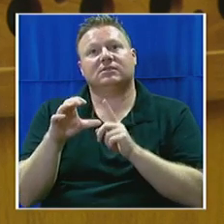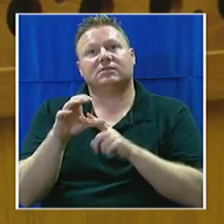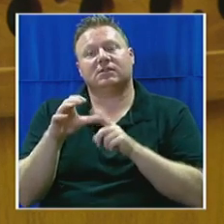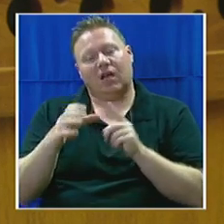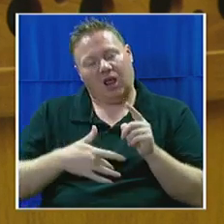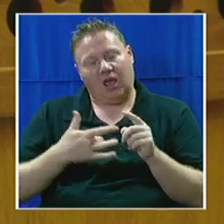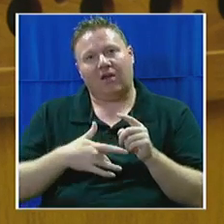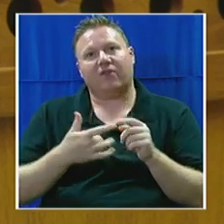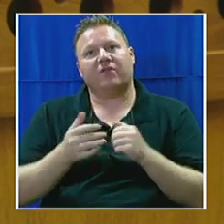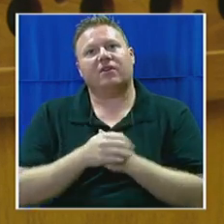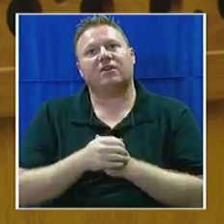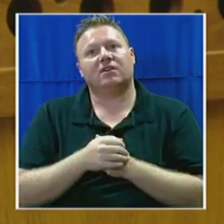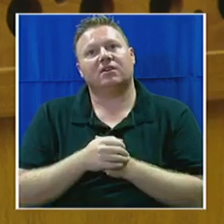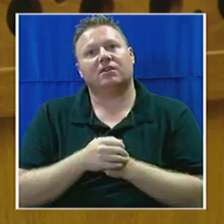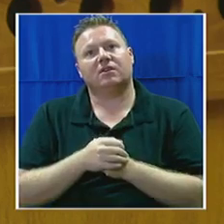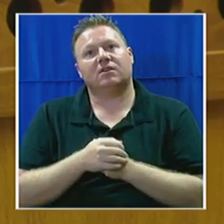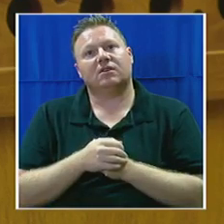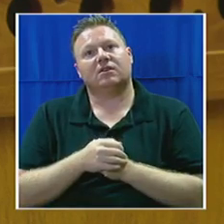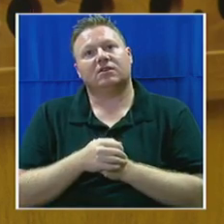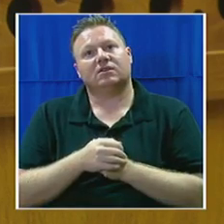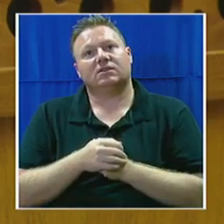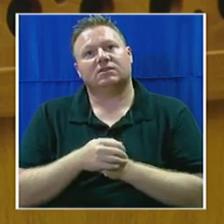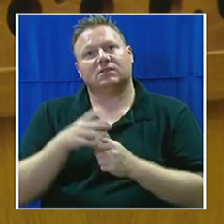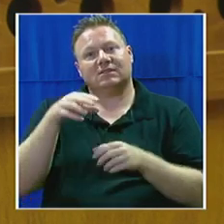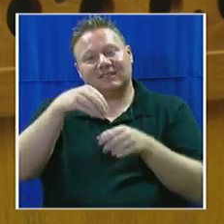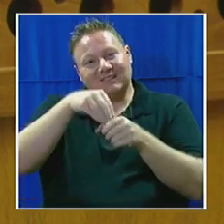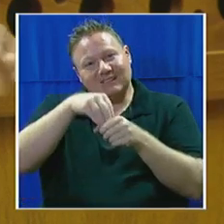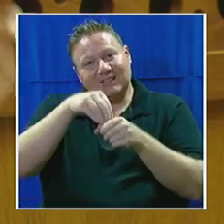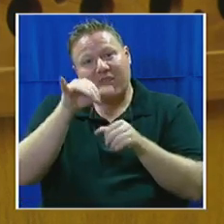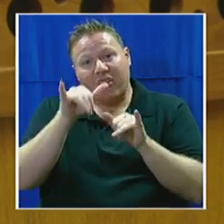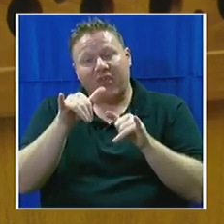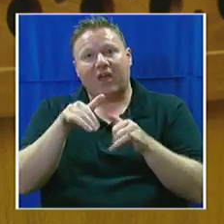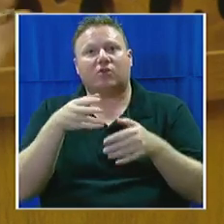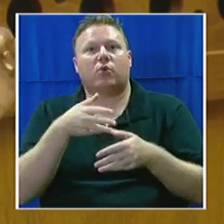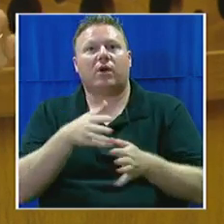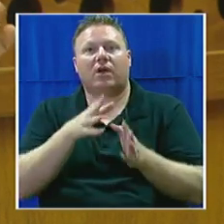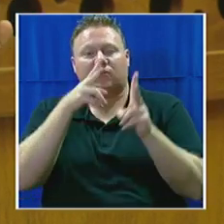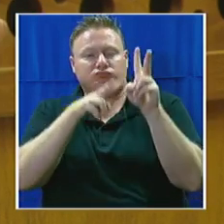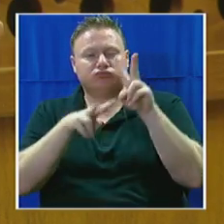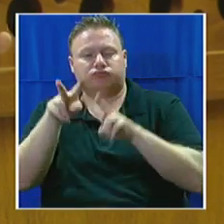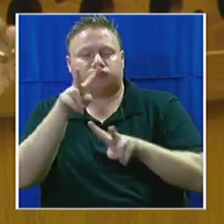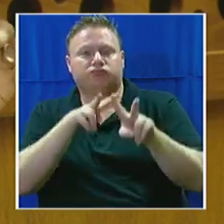It is indeed within that strain of observation